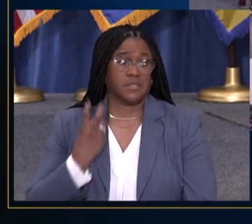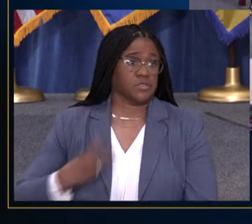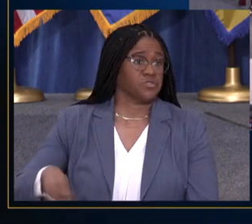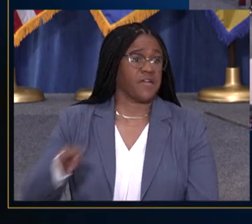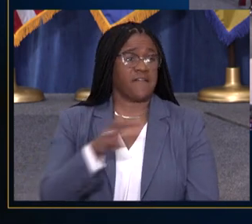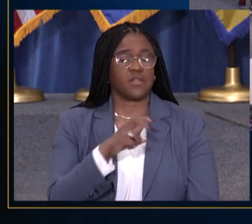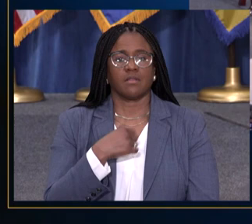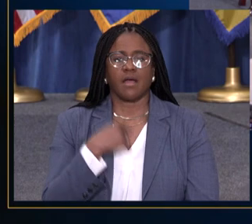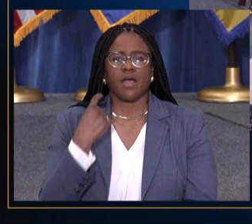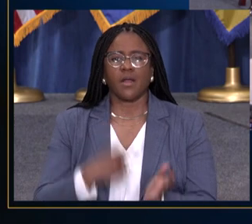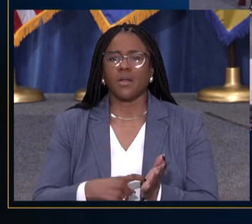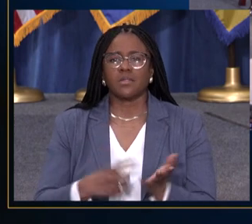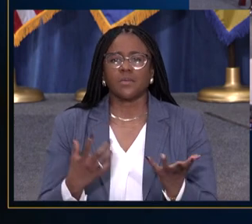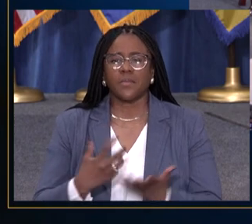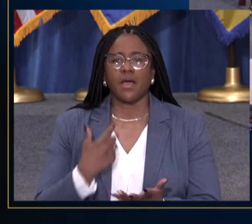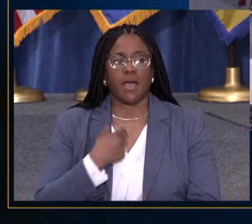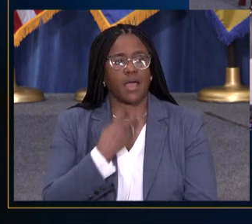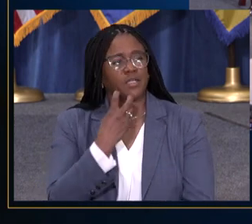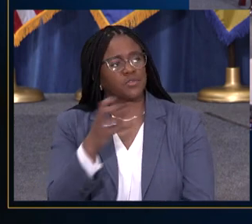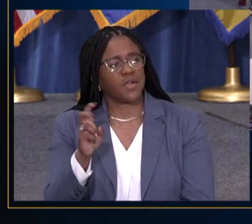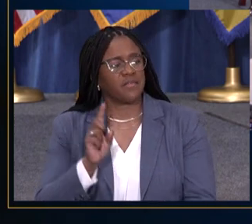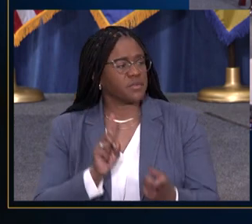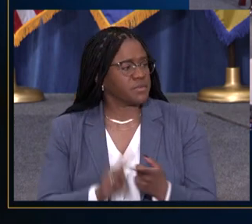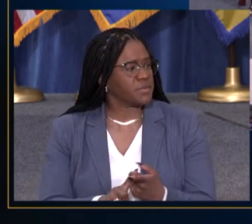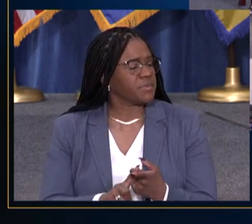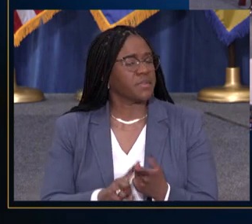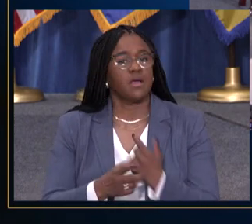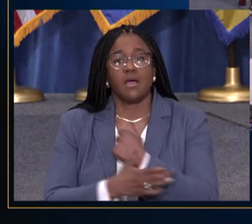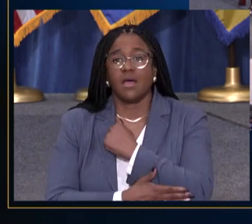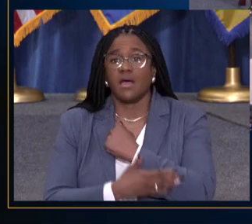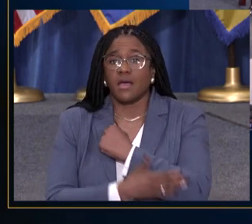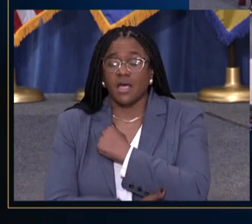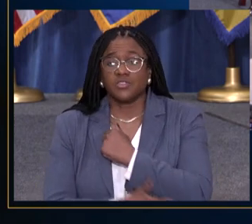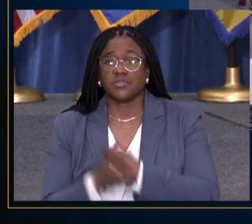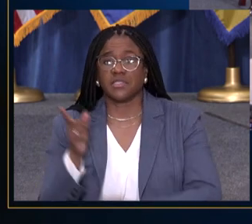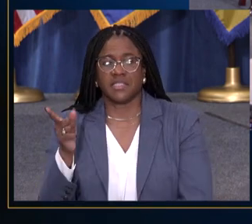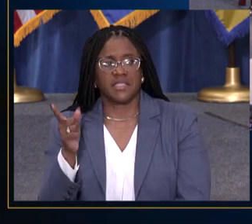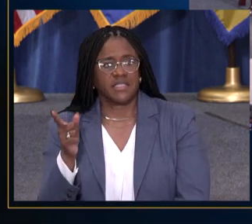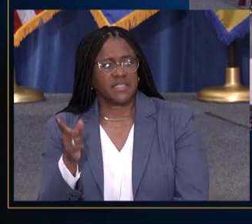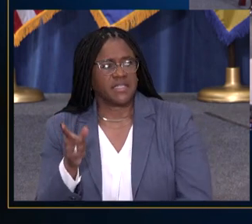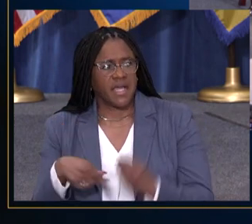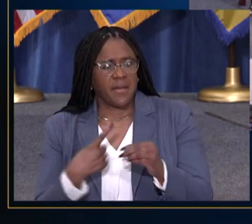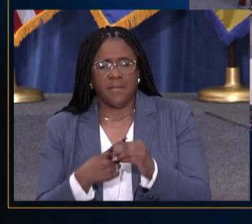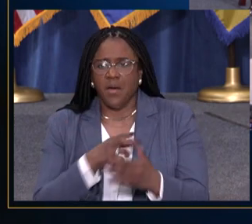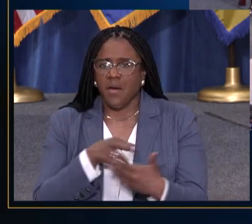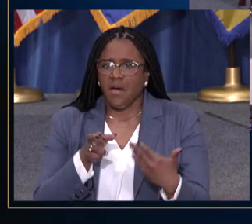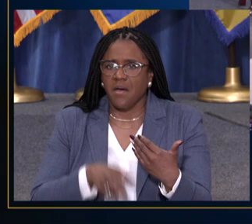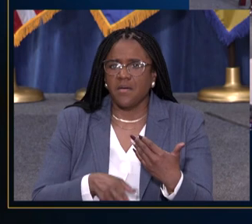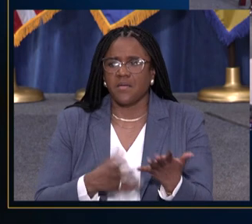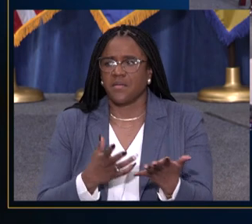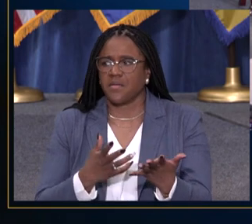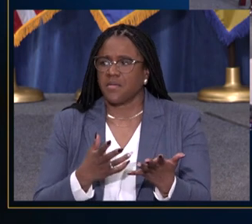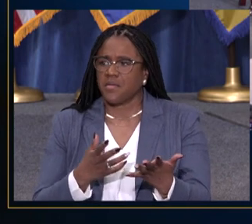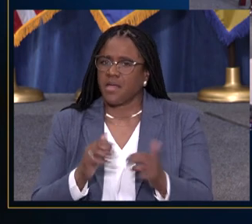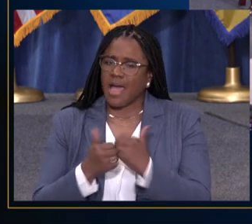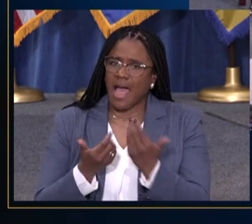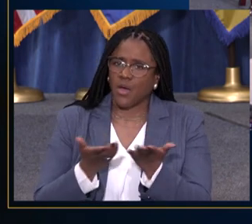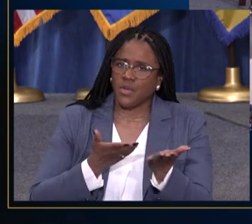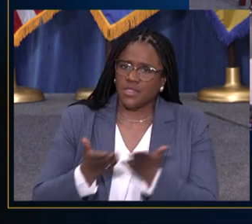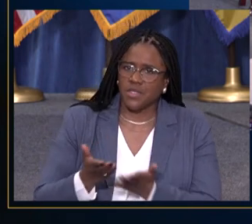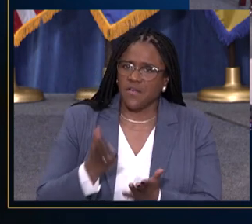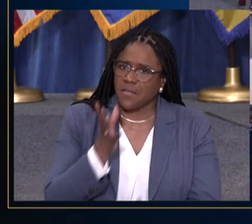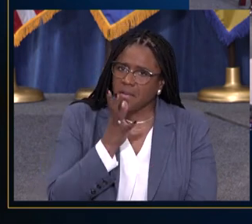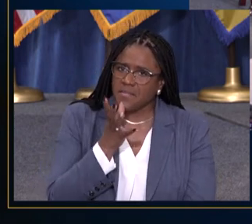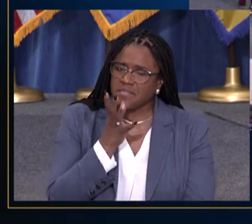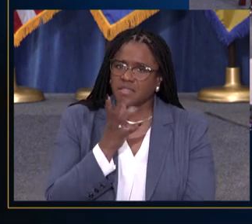things that I noticed, I got a chance to travel to a country to learn more about health outcomes and how they serve moms in